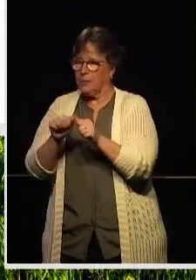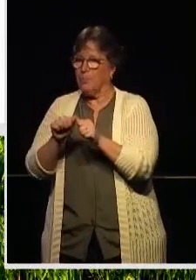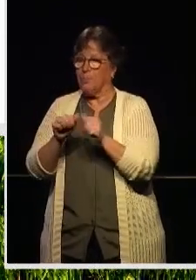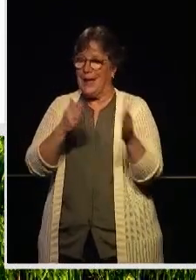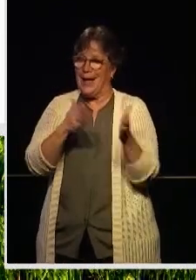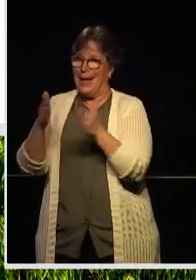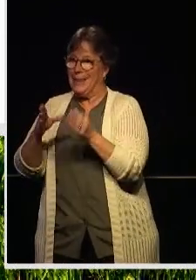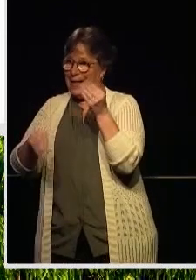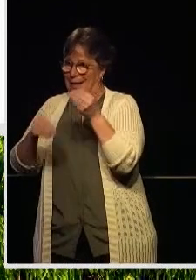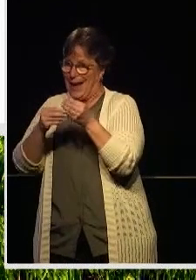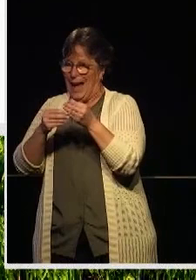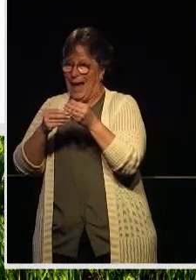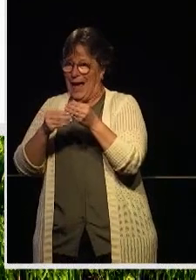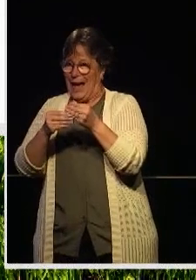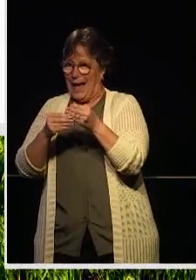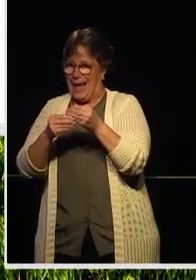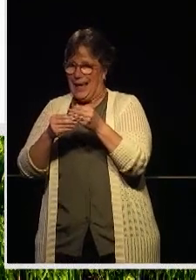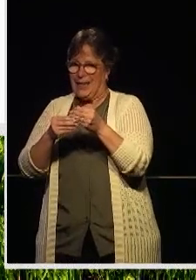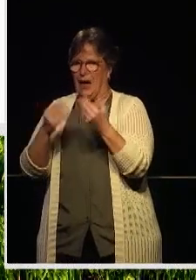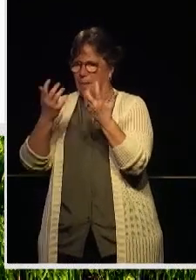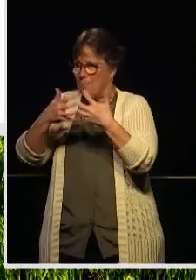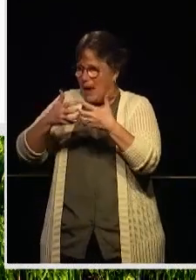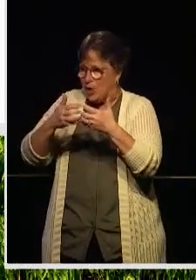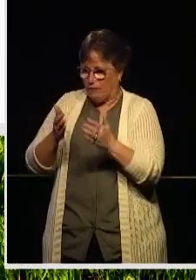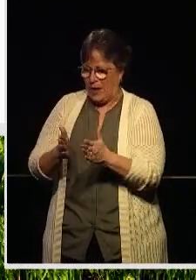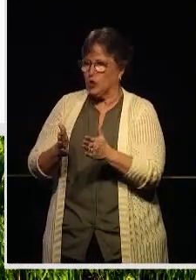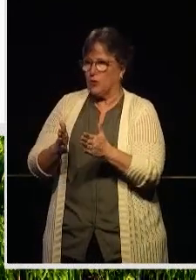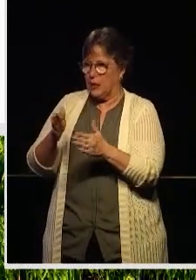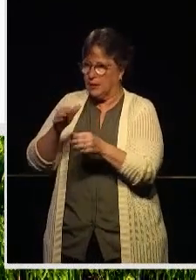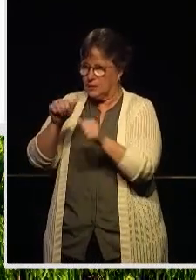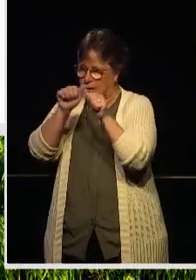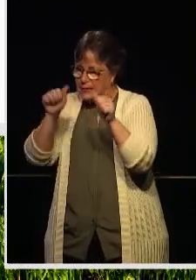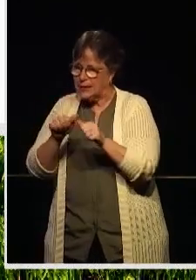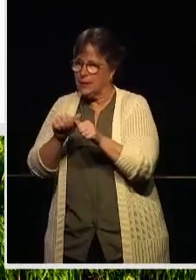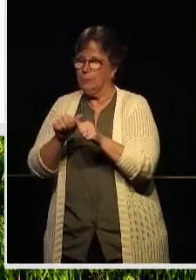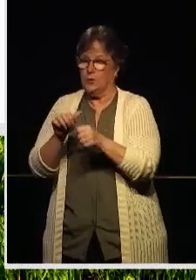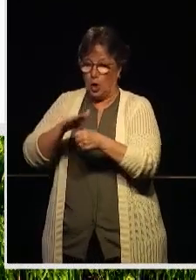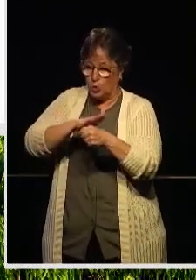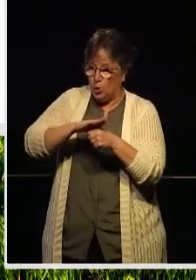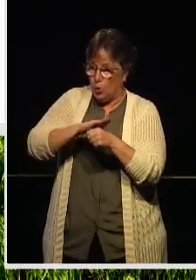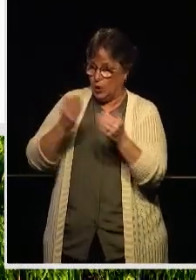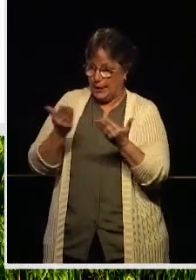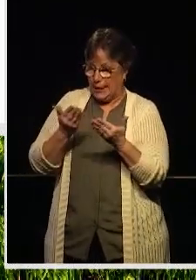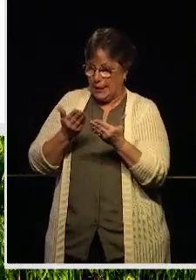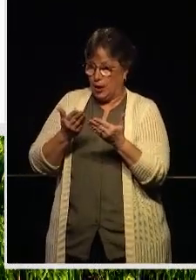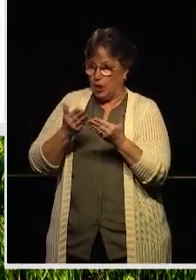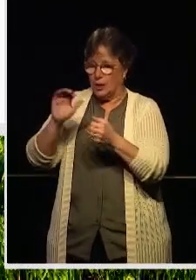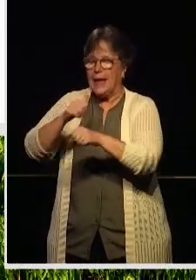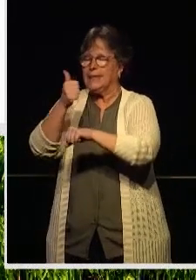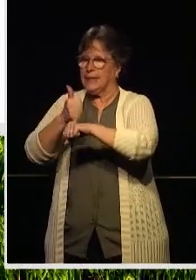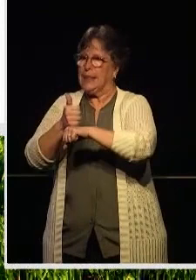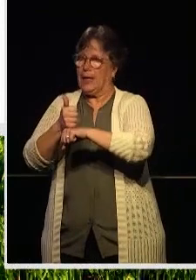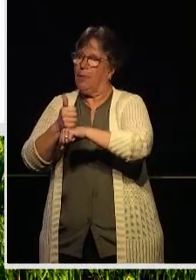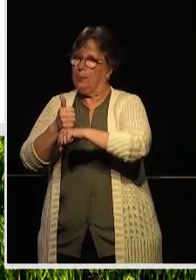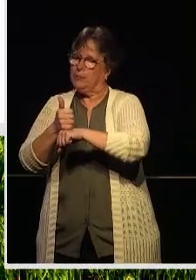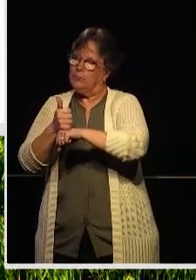manufacturing setup and partner with strategics locally in the region to set up